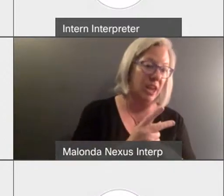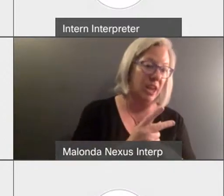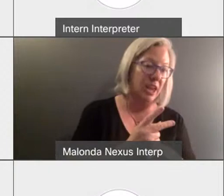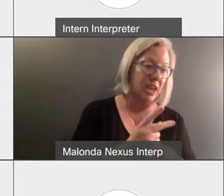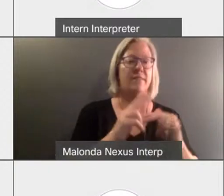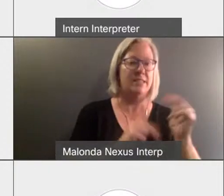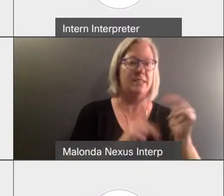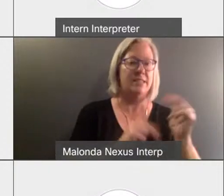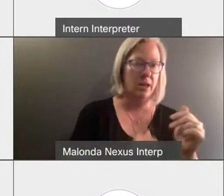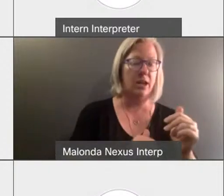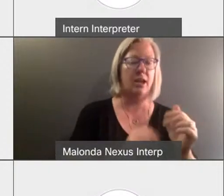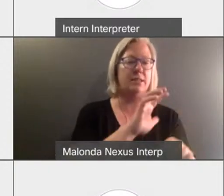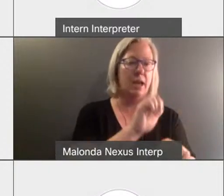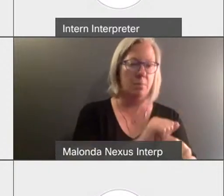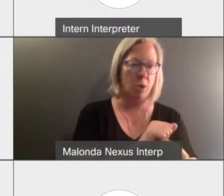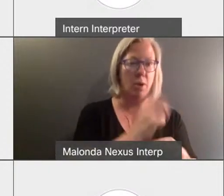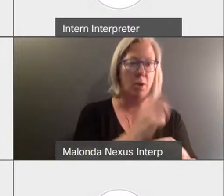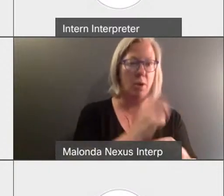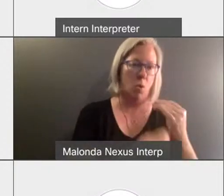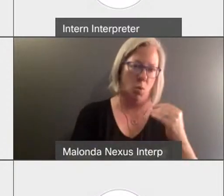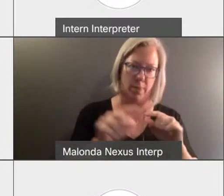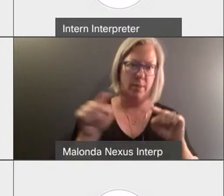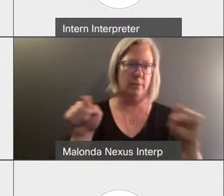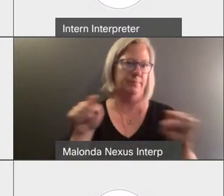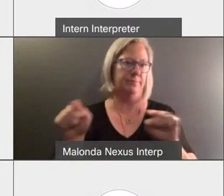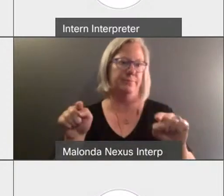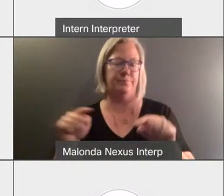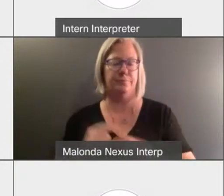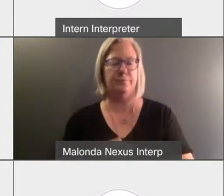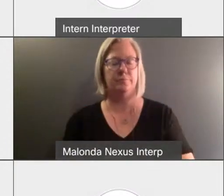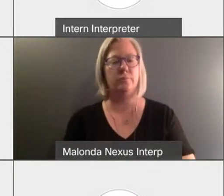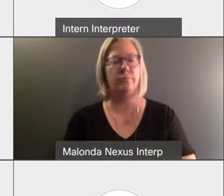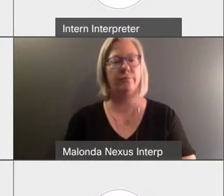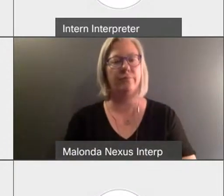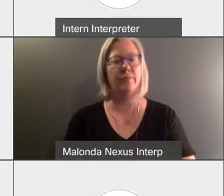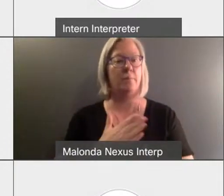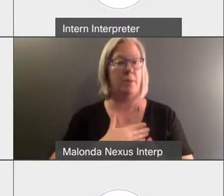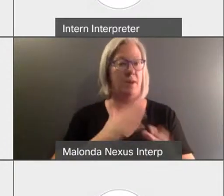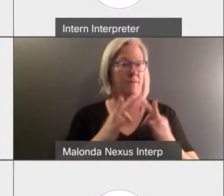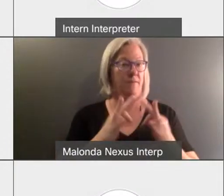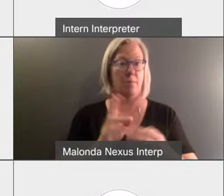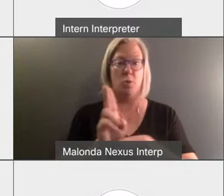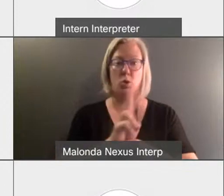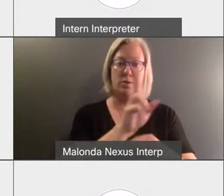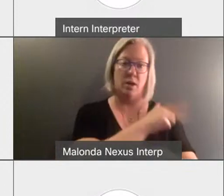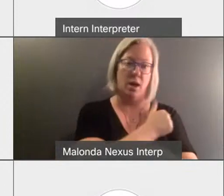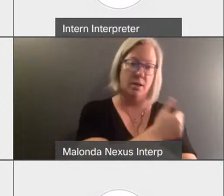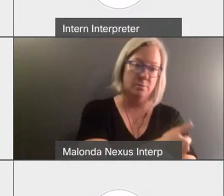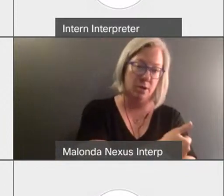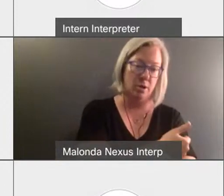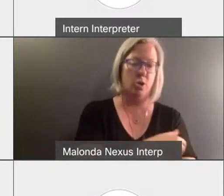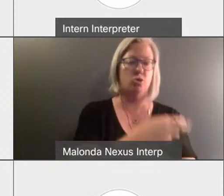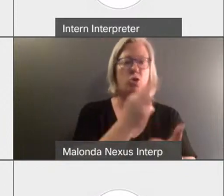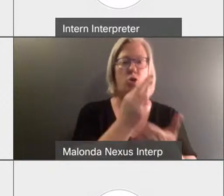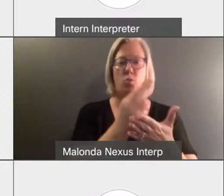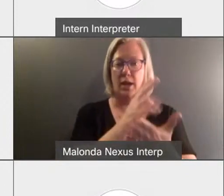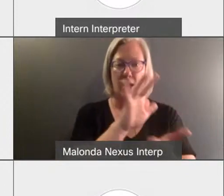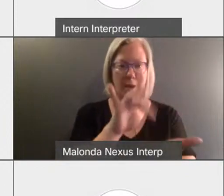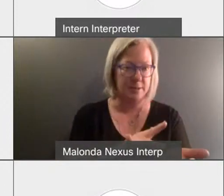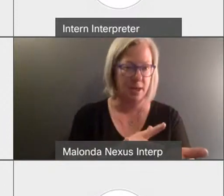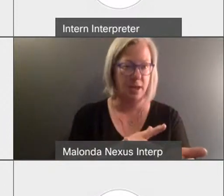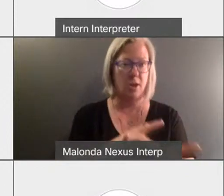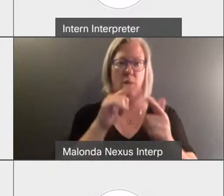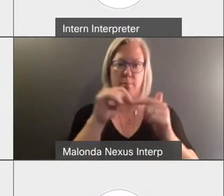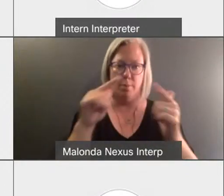and appointments, both in Wyandotte and Johnson. My family has utilized hospitals, rehab centers,